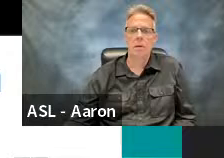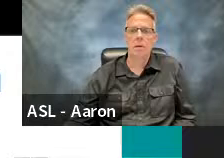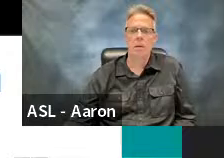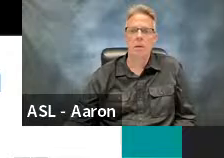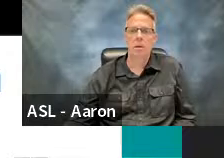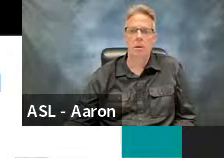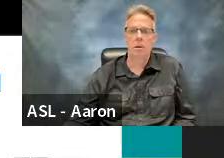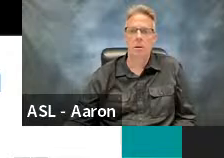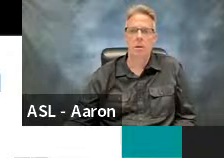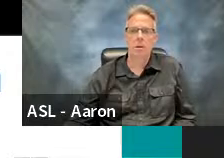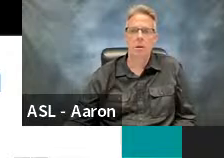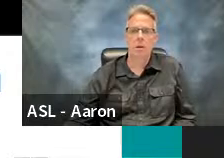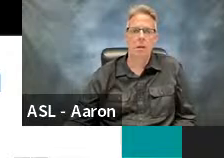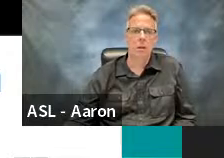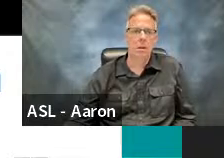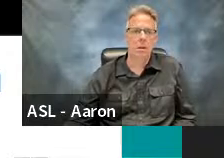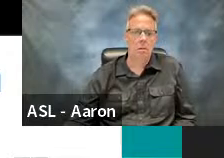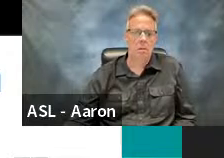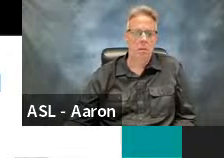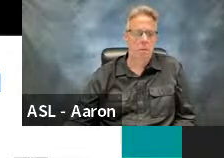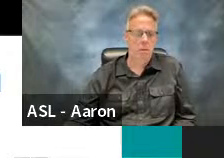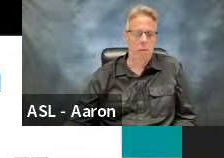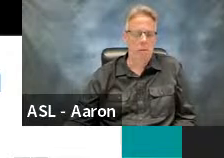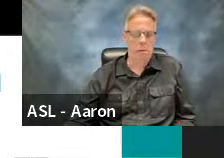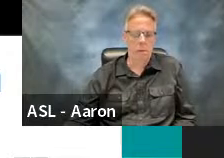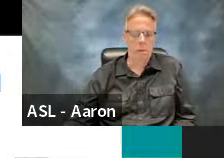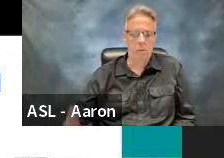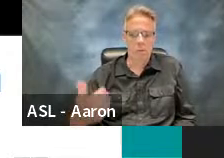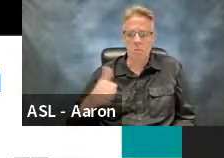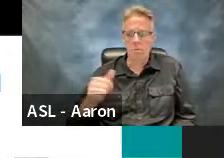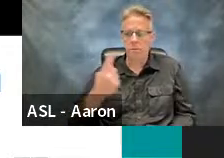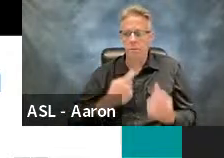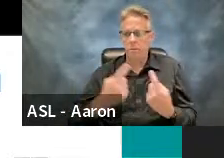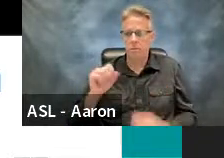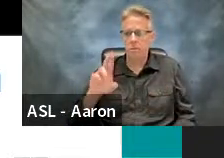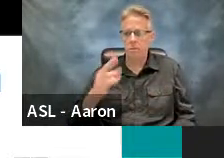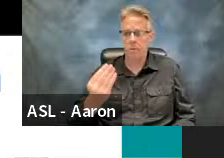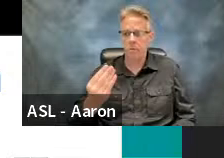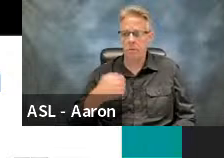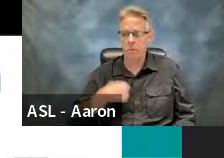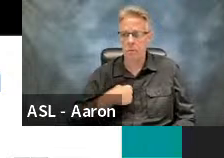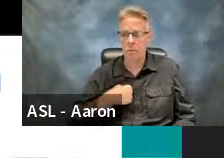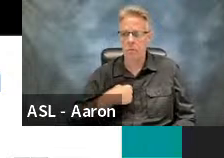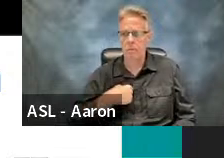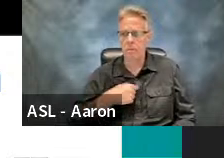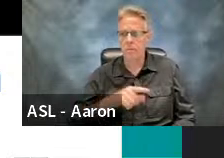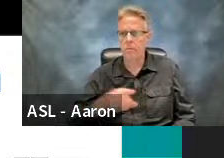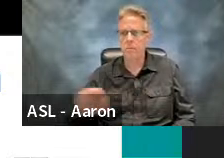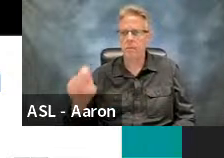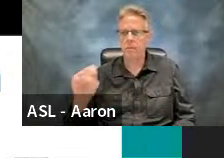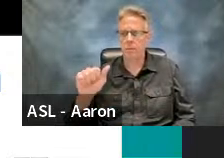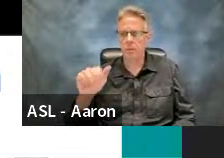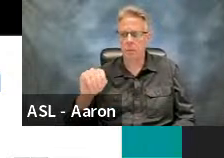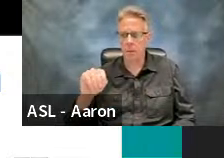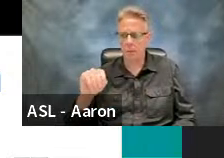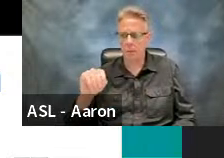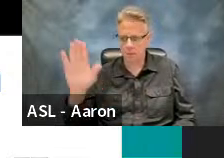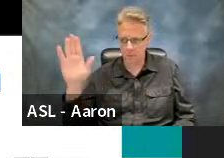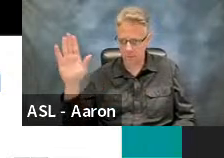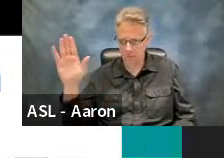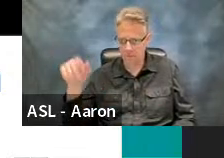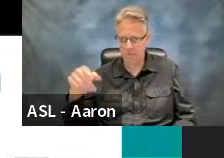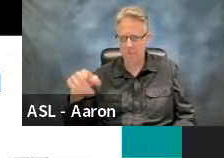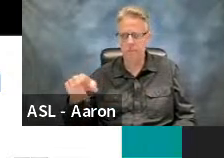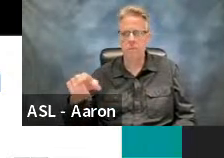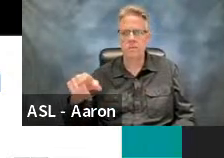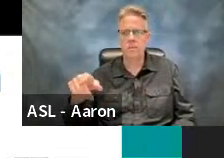Are there any questions on SR14? I see Sam. And real quickly,